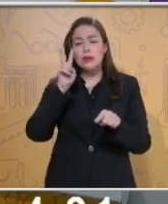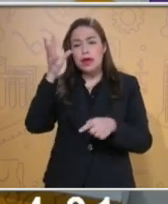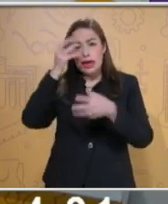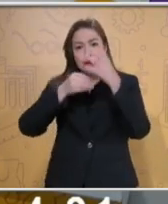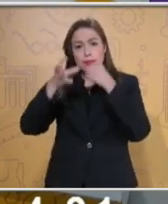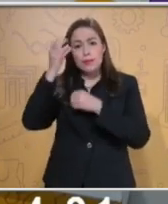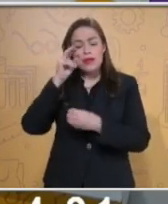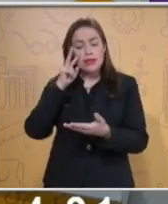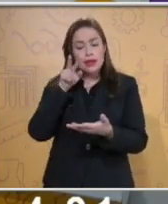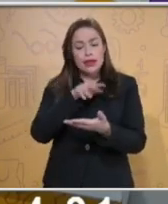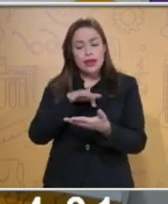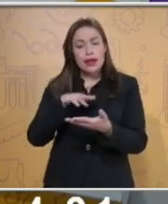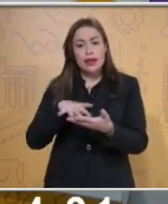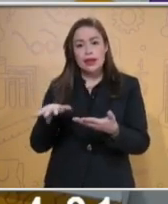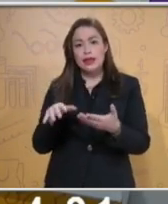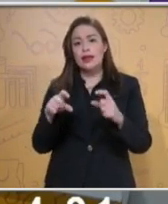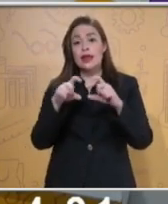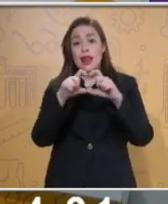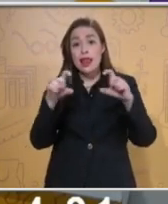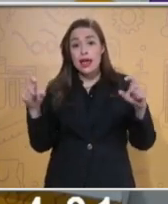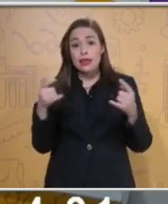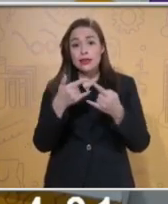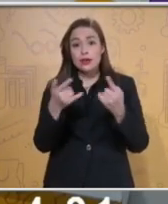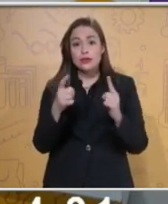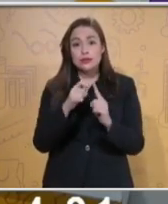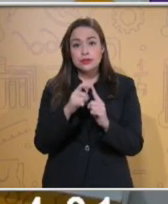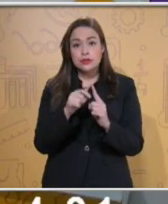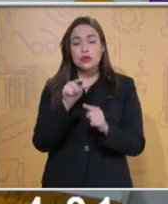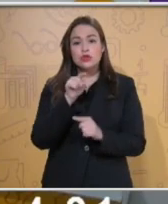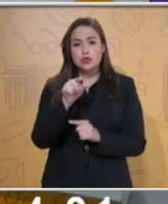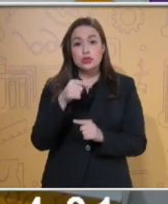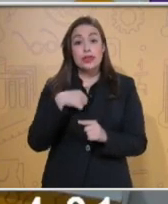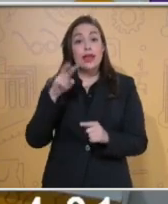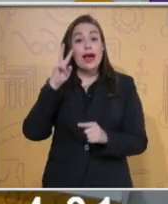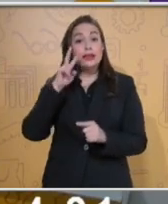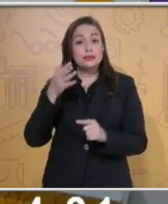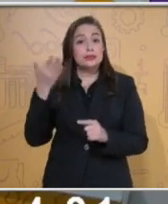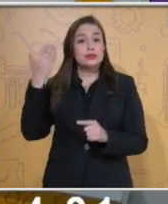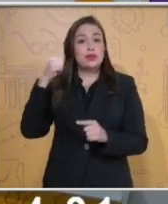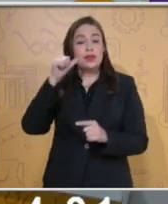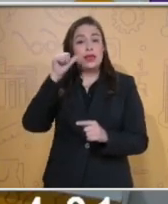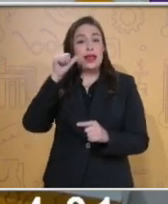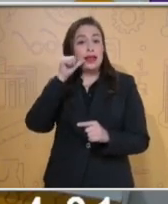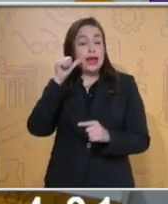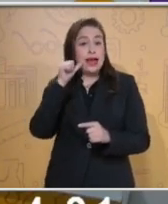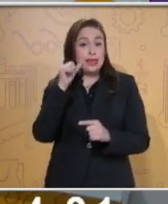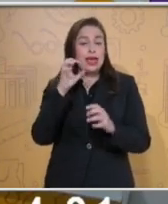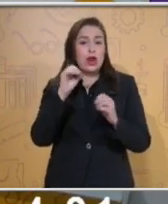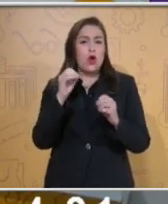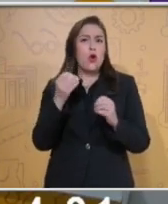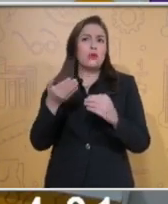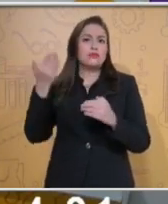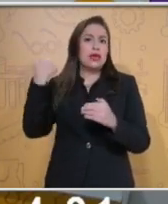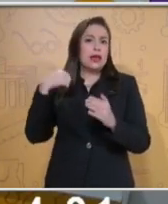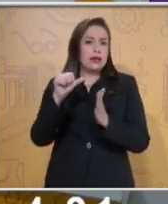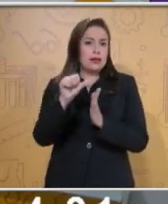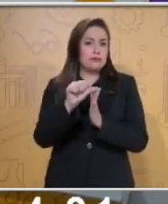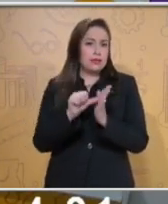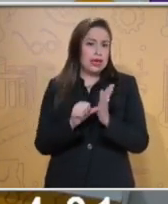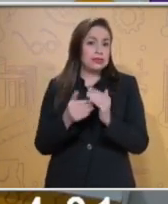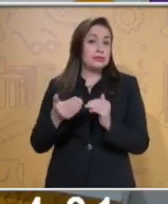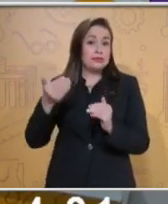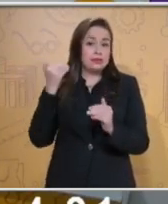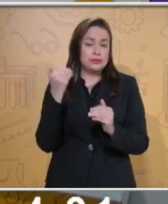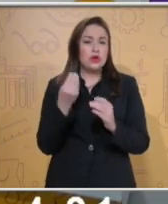strips? If you are following our classes since the last month before the vacation,